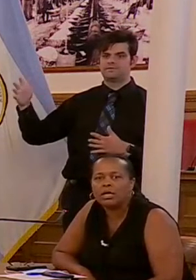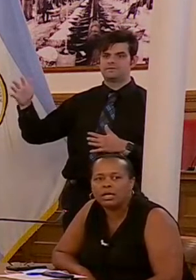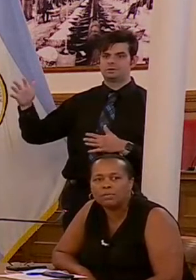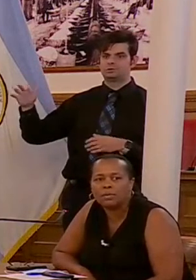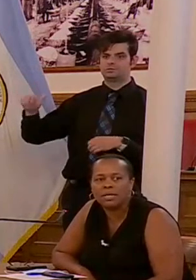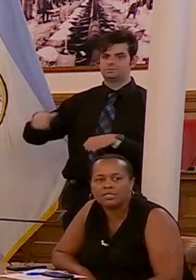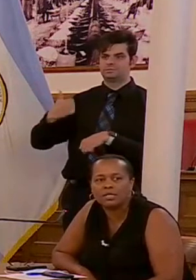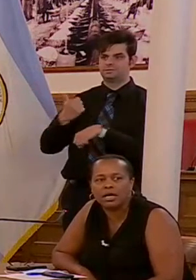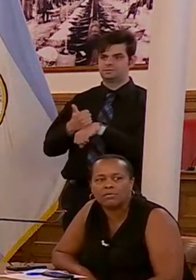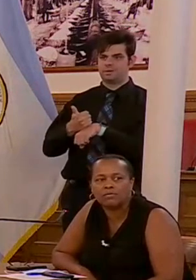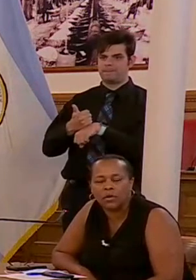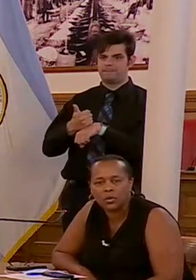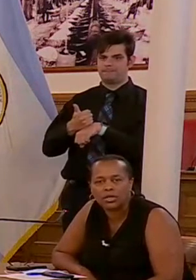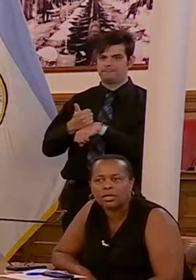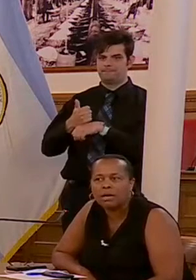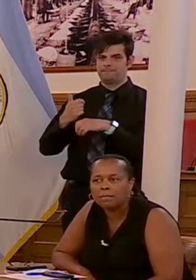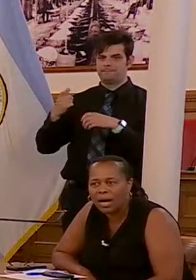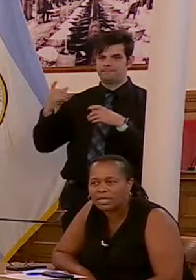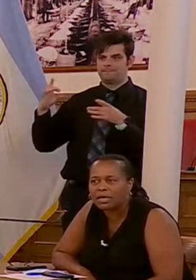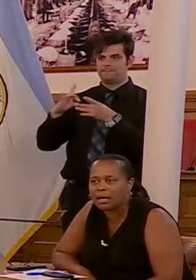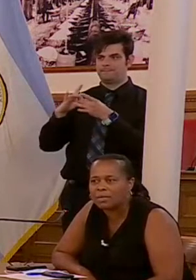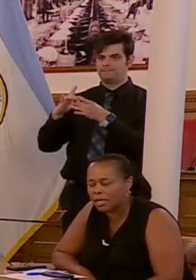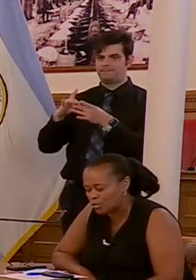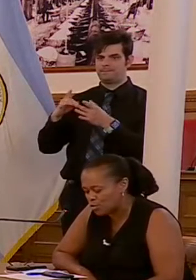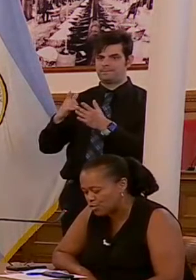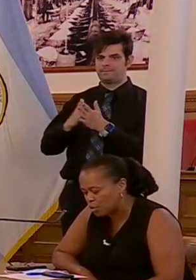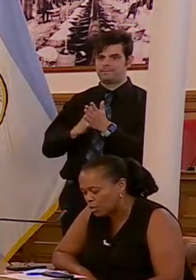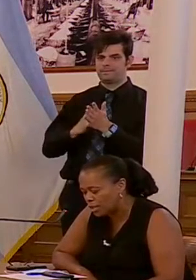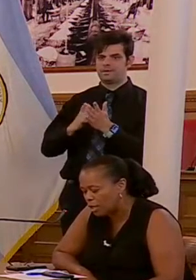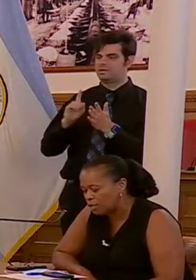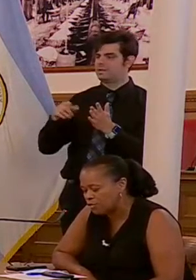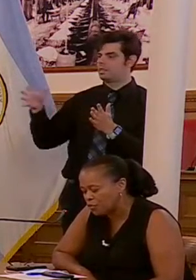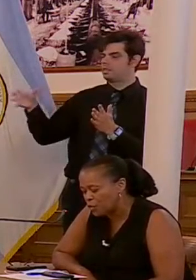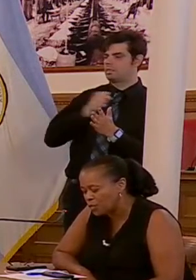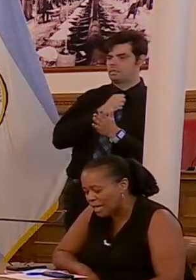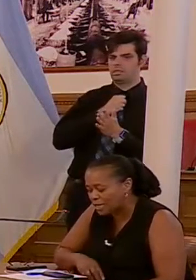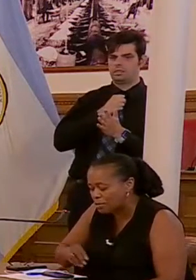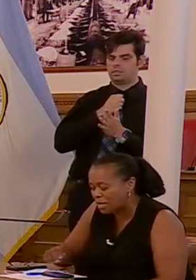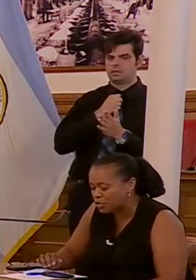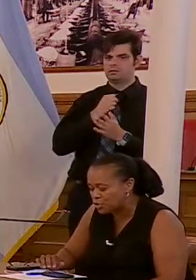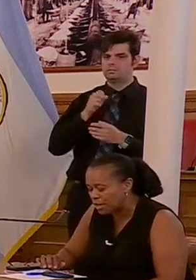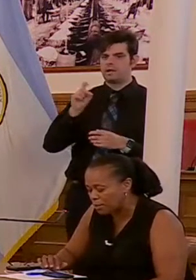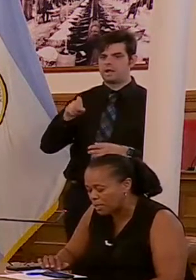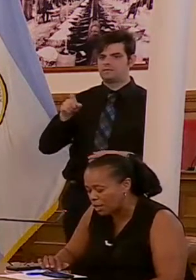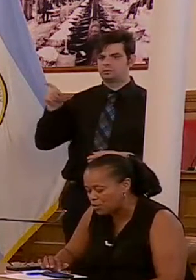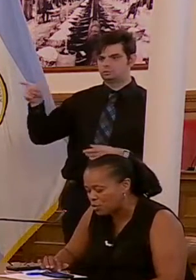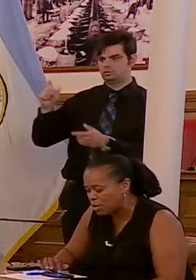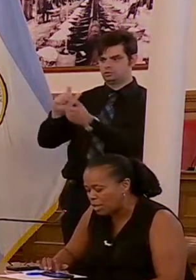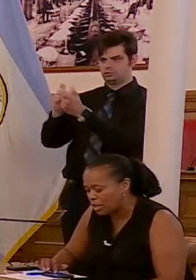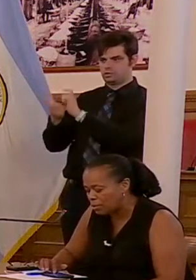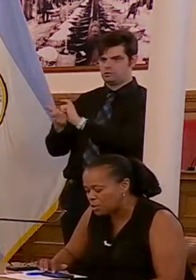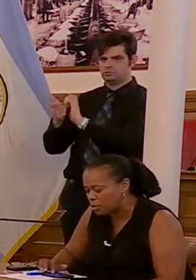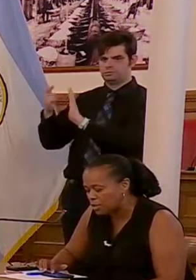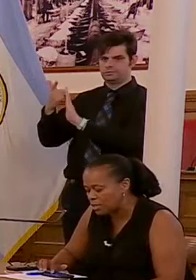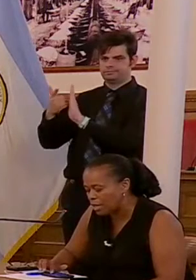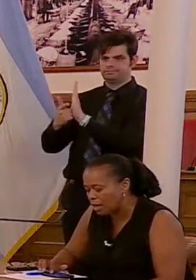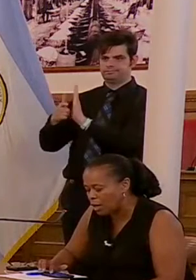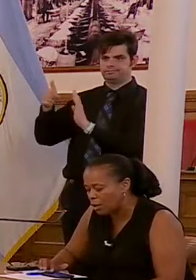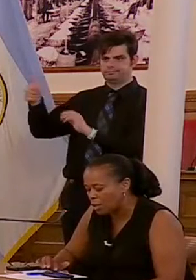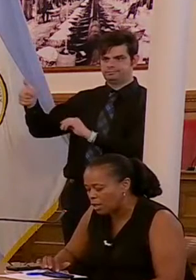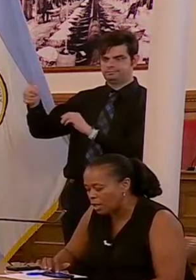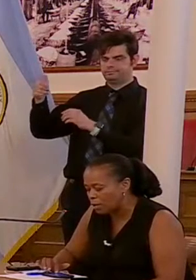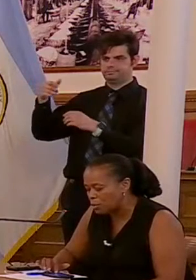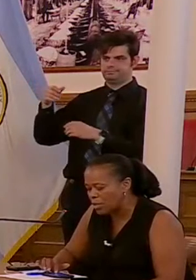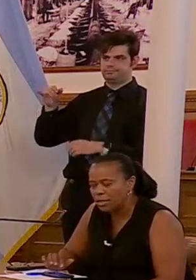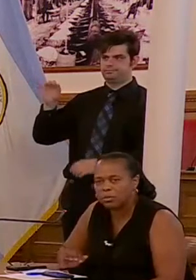be implemented and voted by the Common Council. So we defer that demand to the Common Council, and I'm sure that they